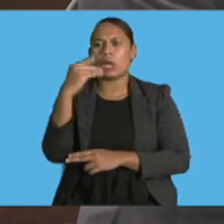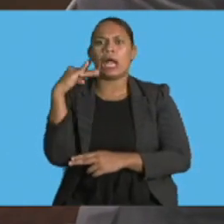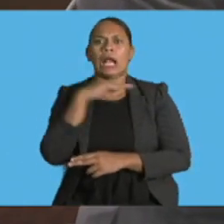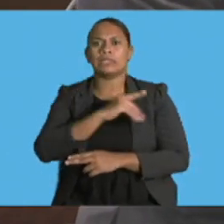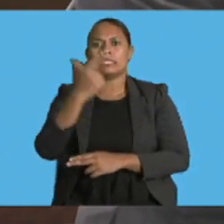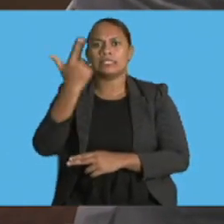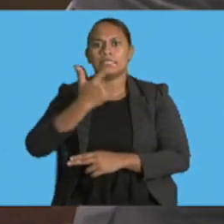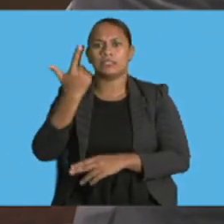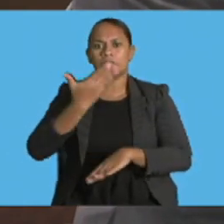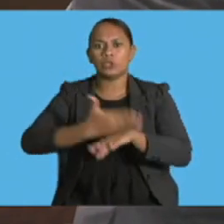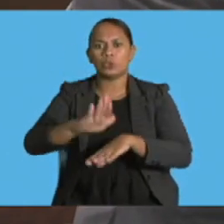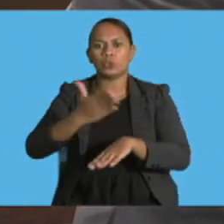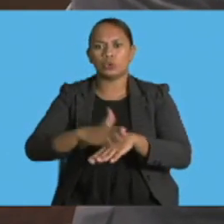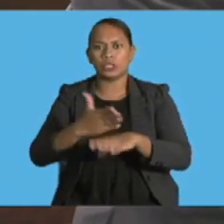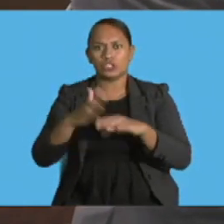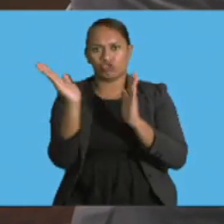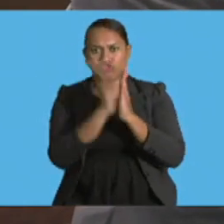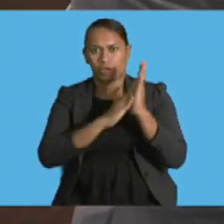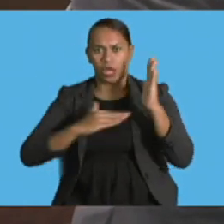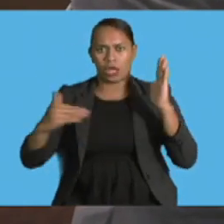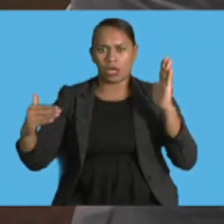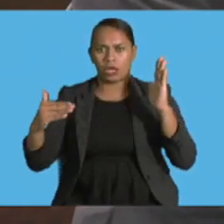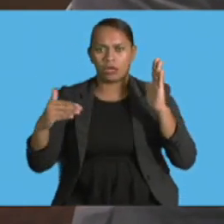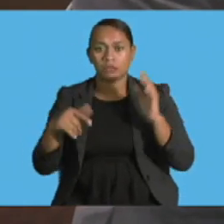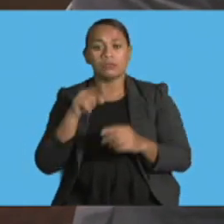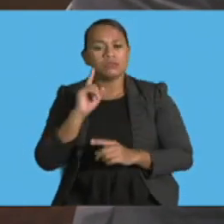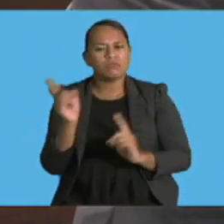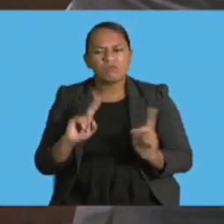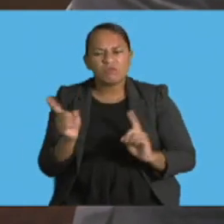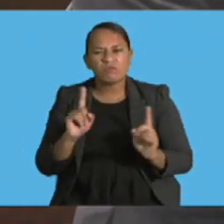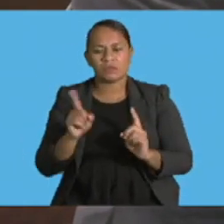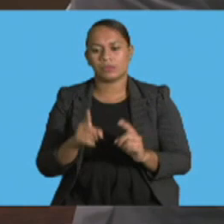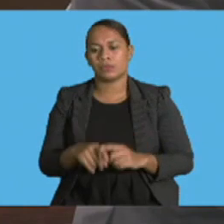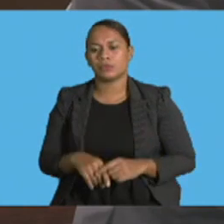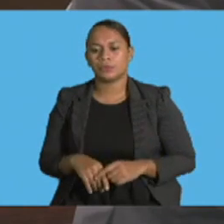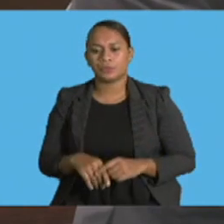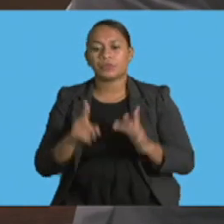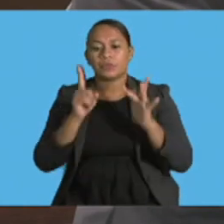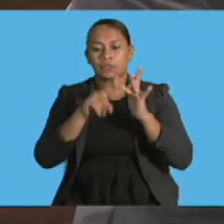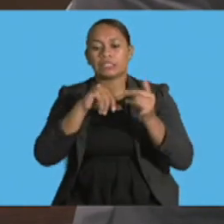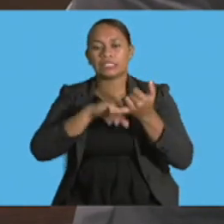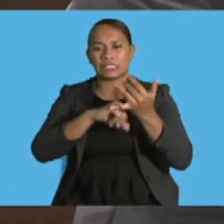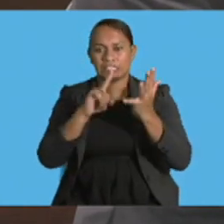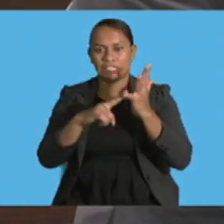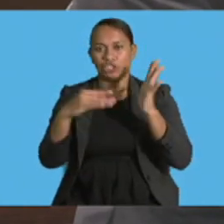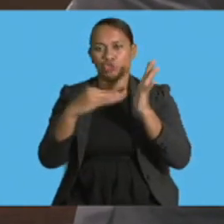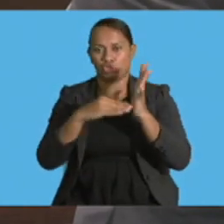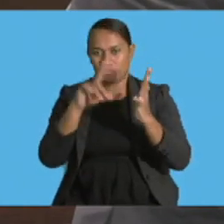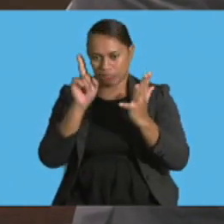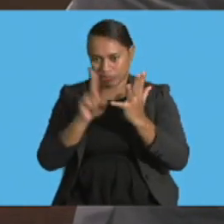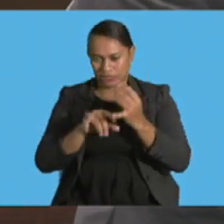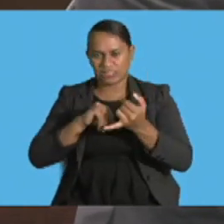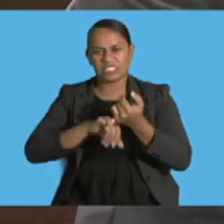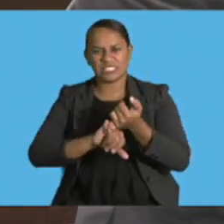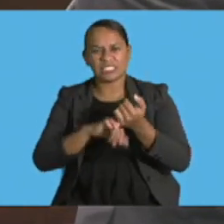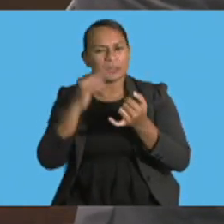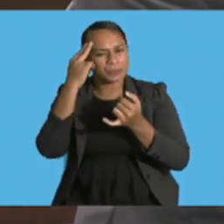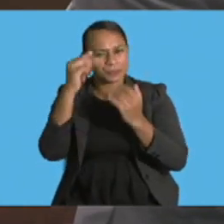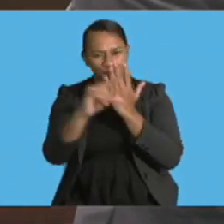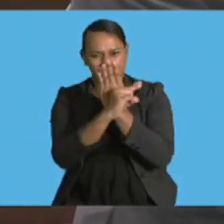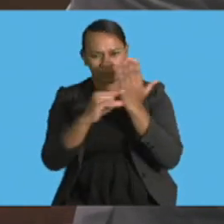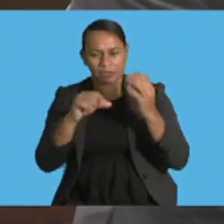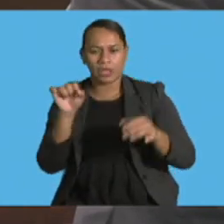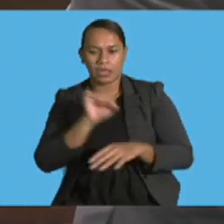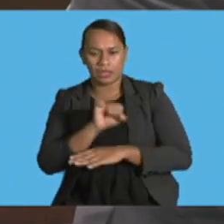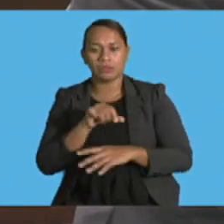comprising of 100 Isuzu and 17 Mitsubishi vehicles, and distribute